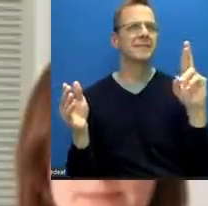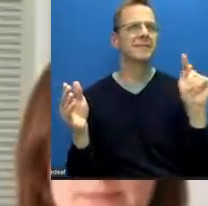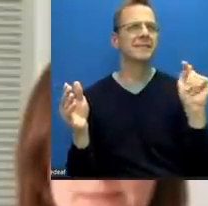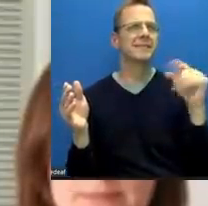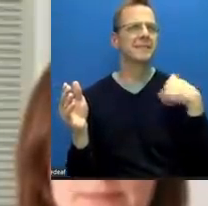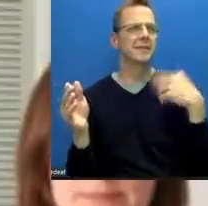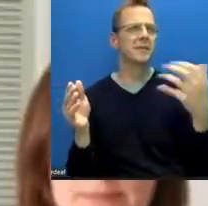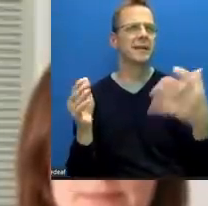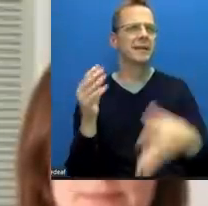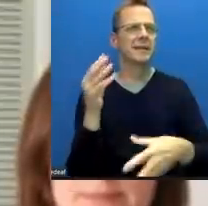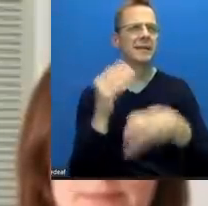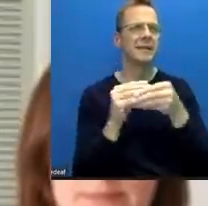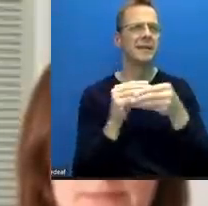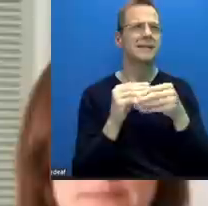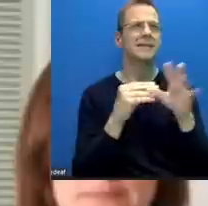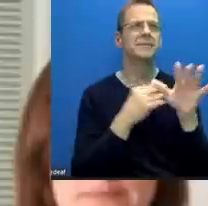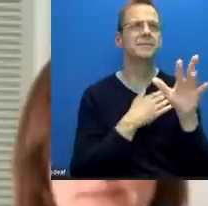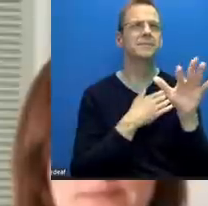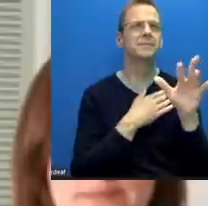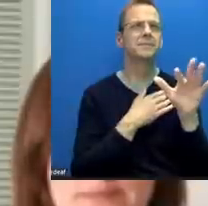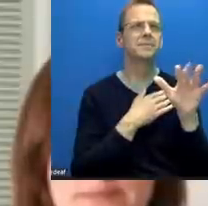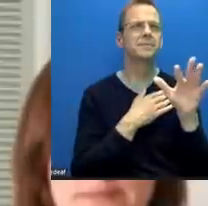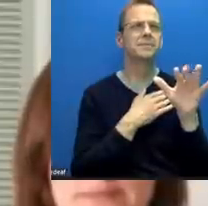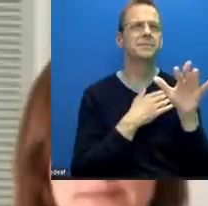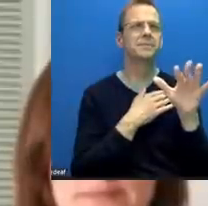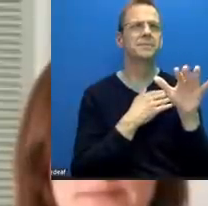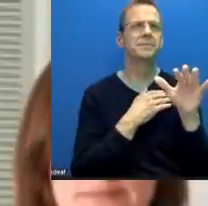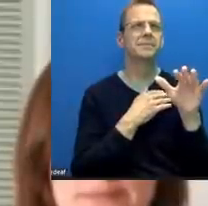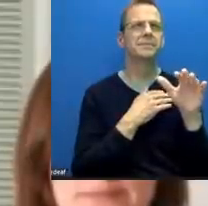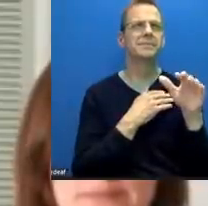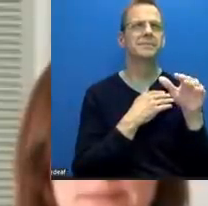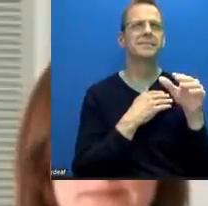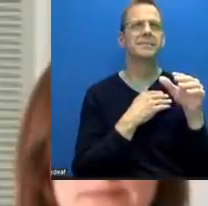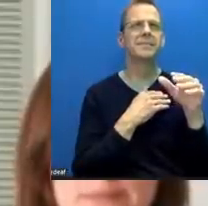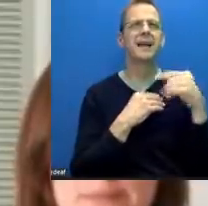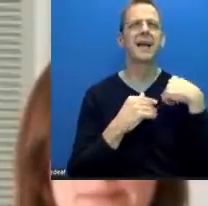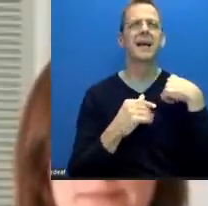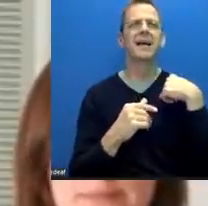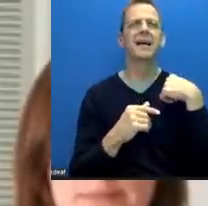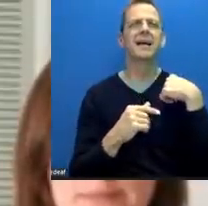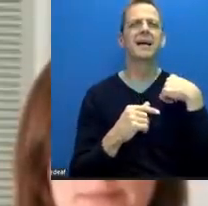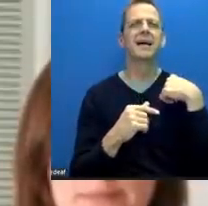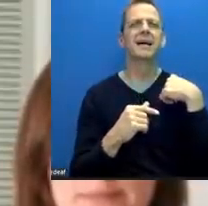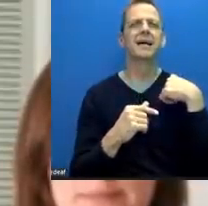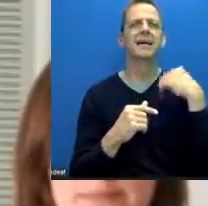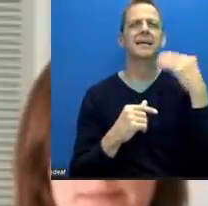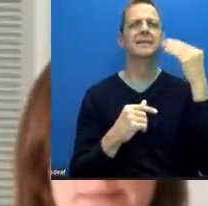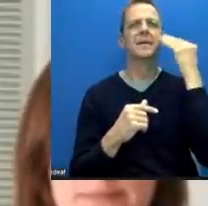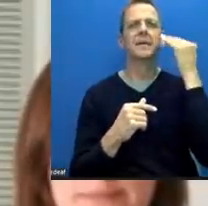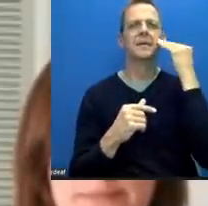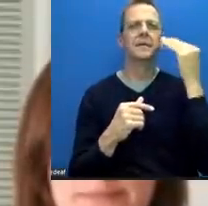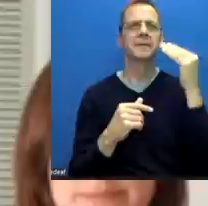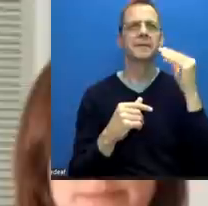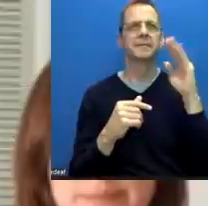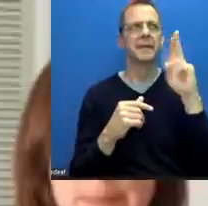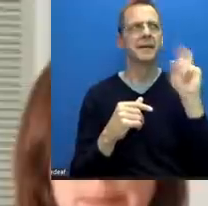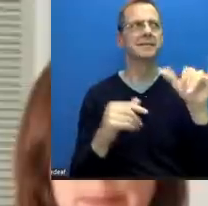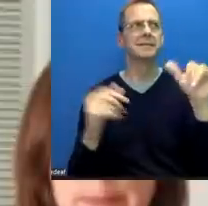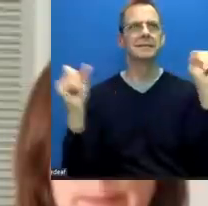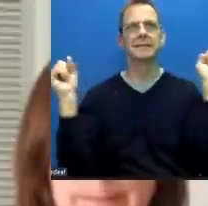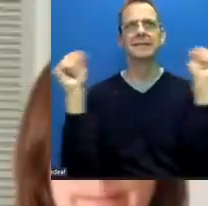of decisions and fears should not be on the shoulders of parents. This weight should not be on parents'